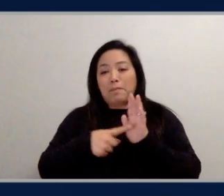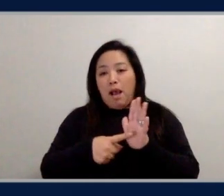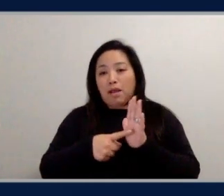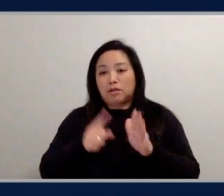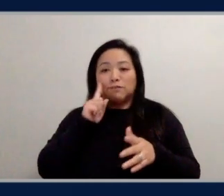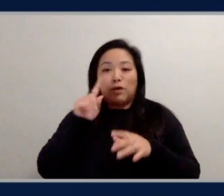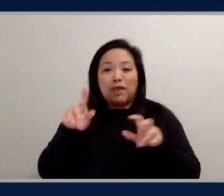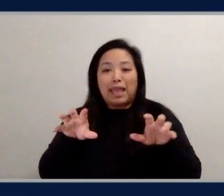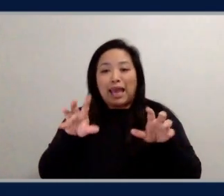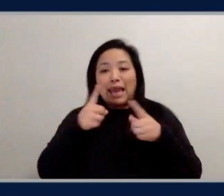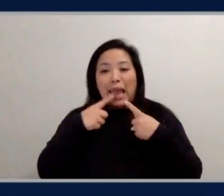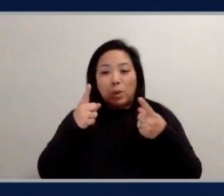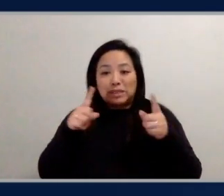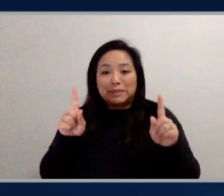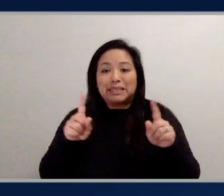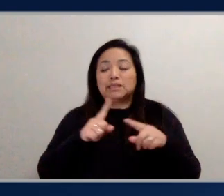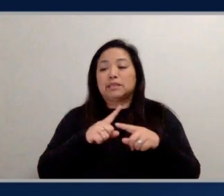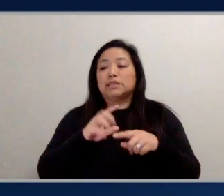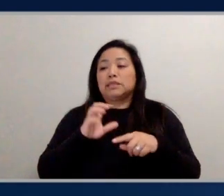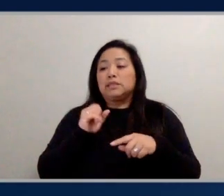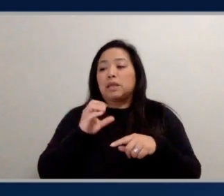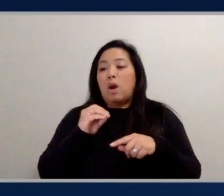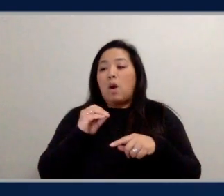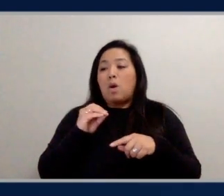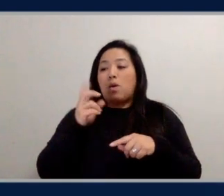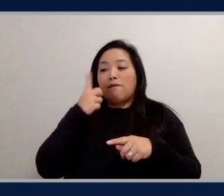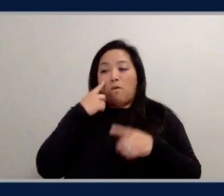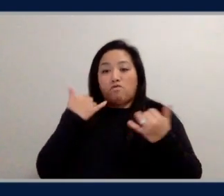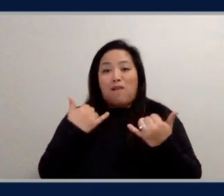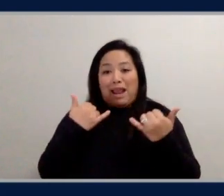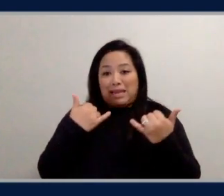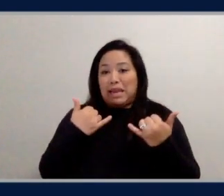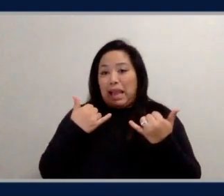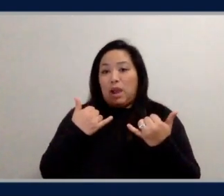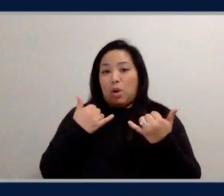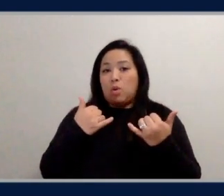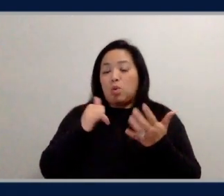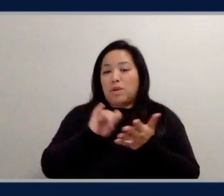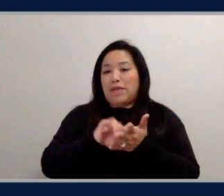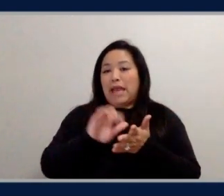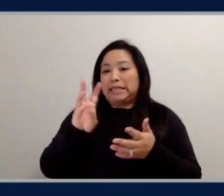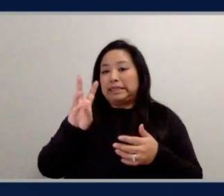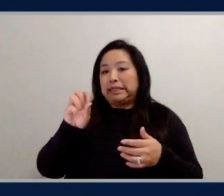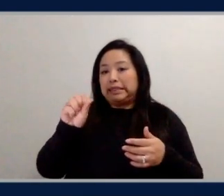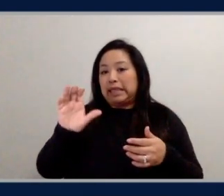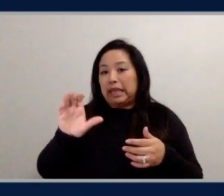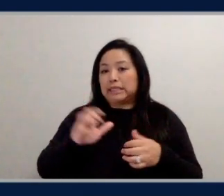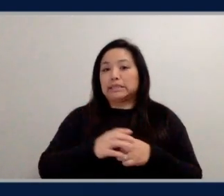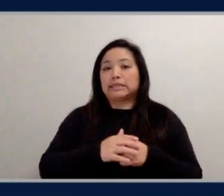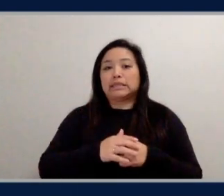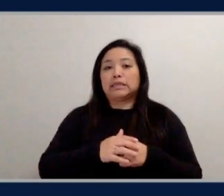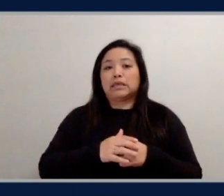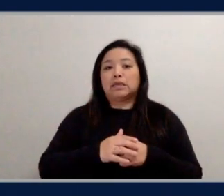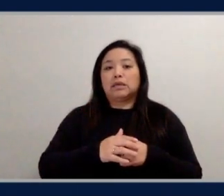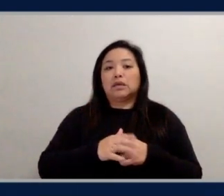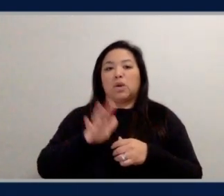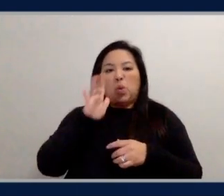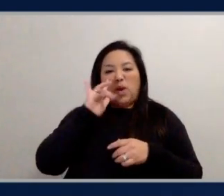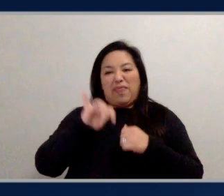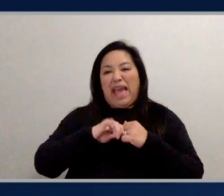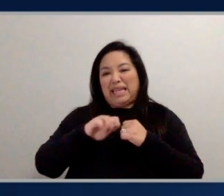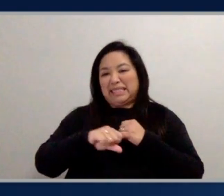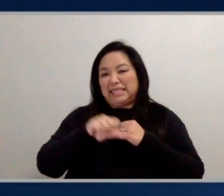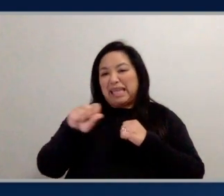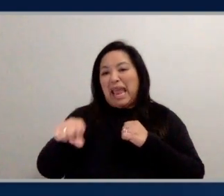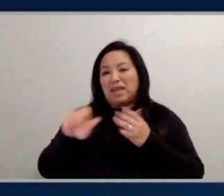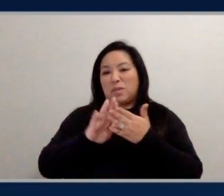there. So for right now, it is that 6 seconds. Probably going to be extending that over time, making that longer